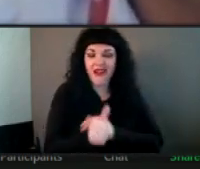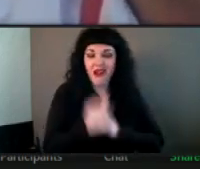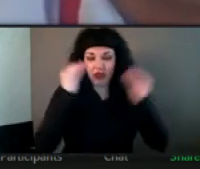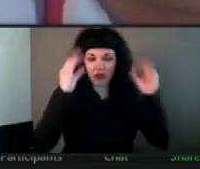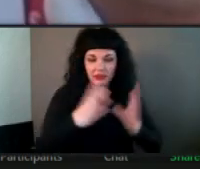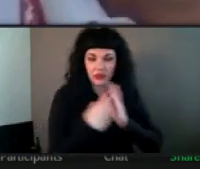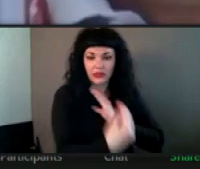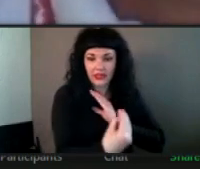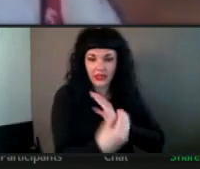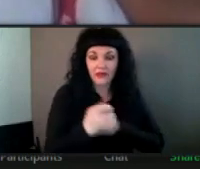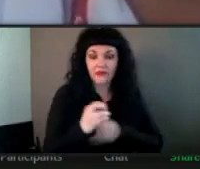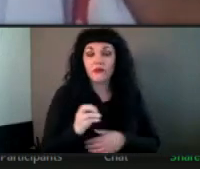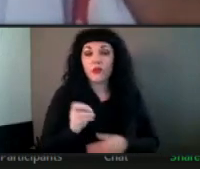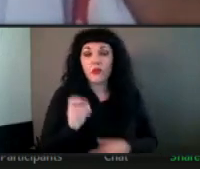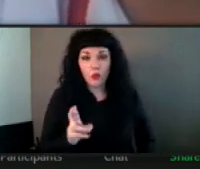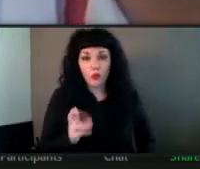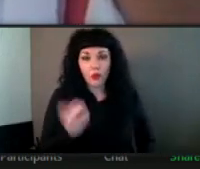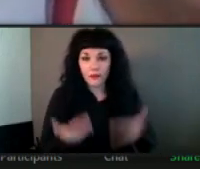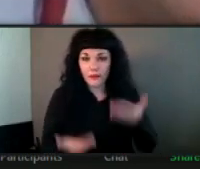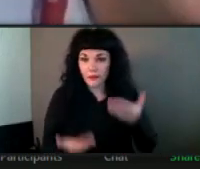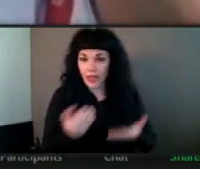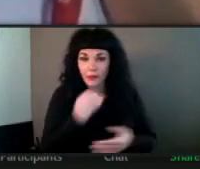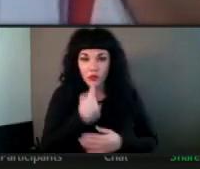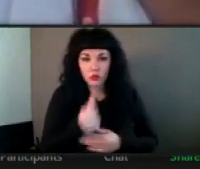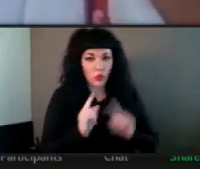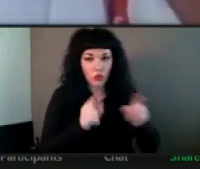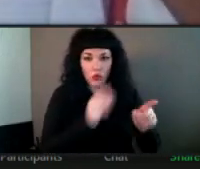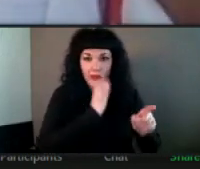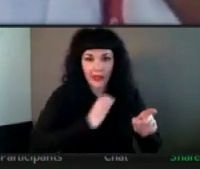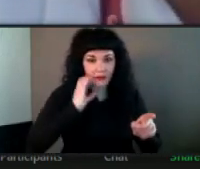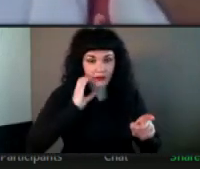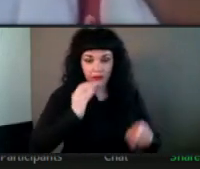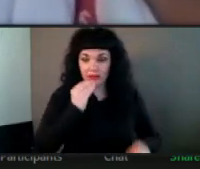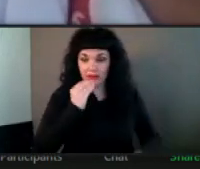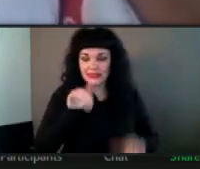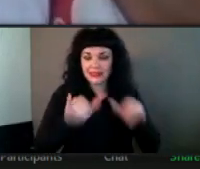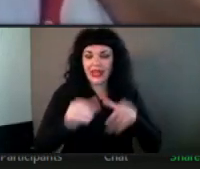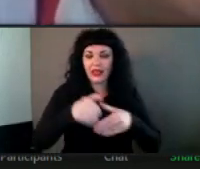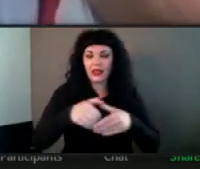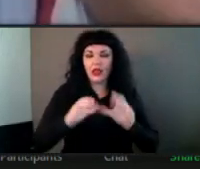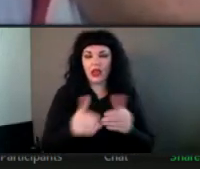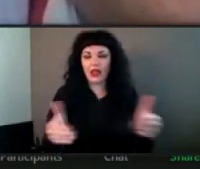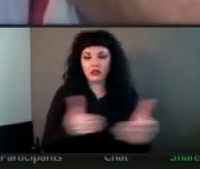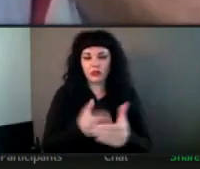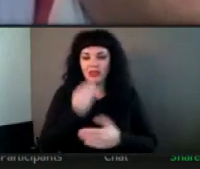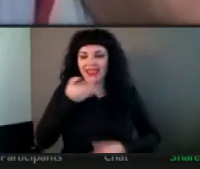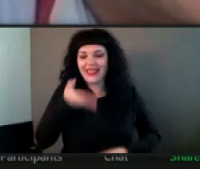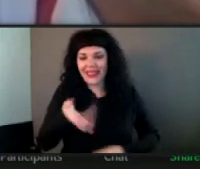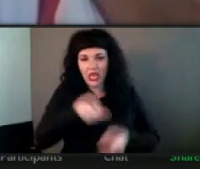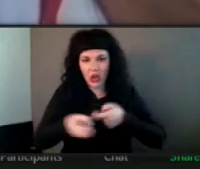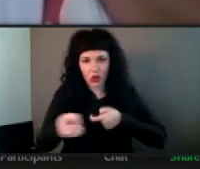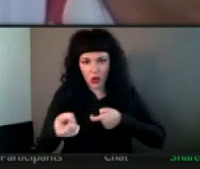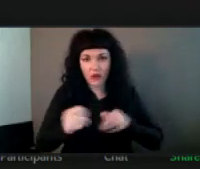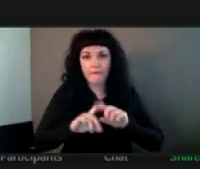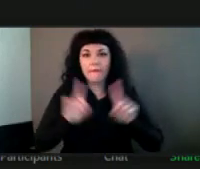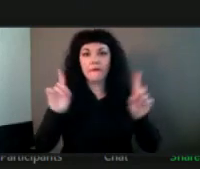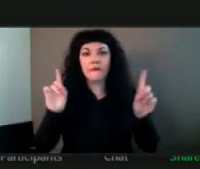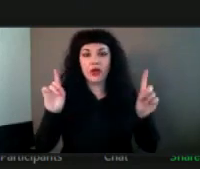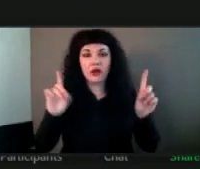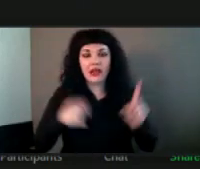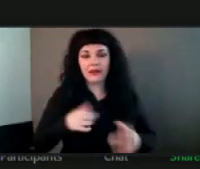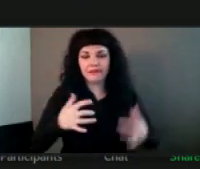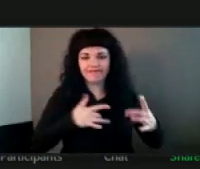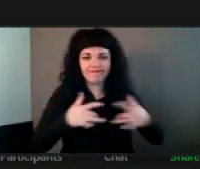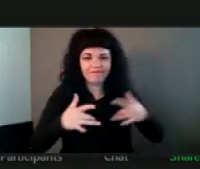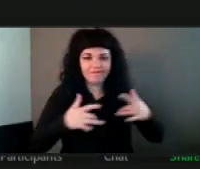cafeteria. And so those things were all discussed, but I'm concerned that for most of the school districts, the percent of positive